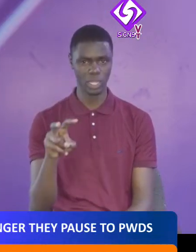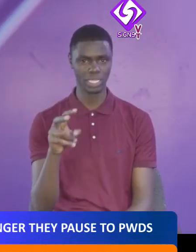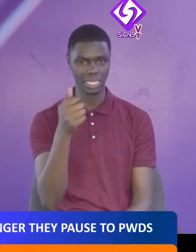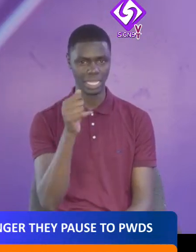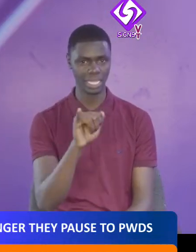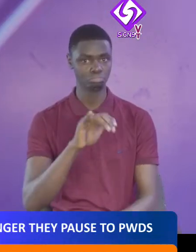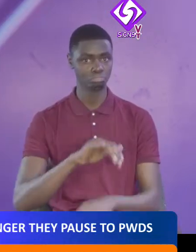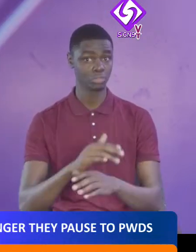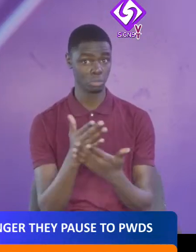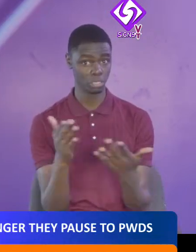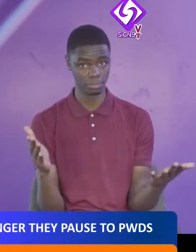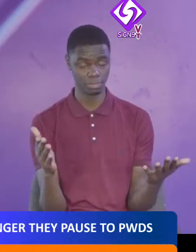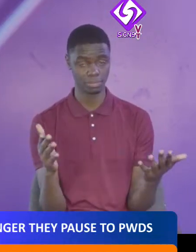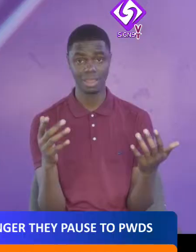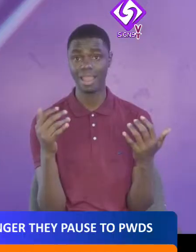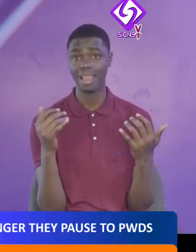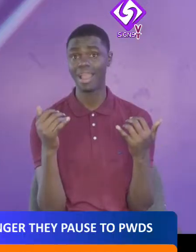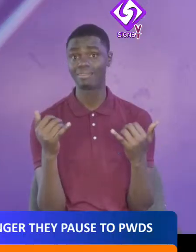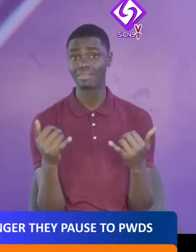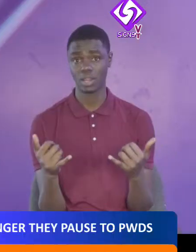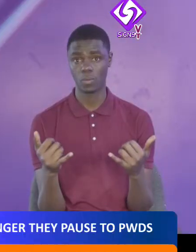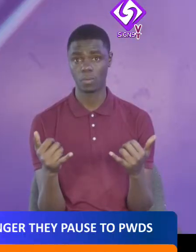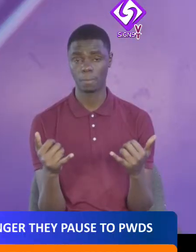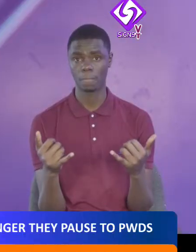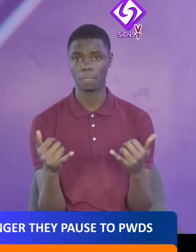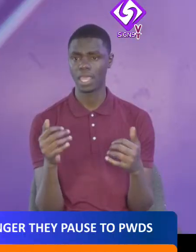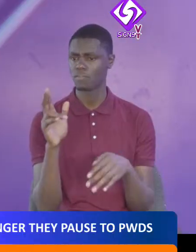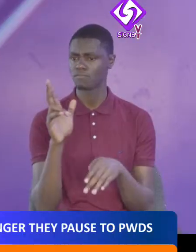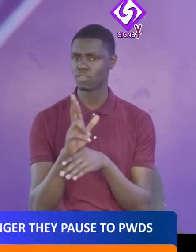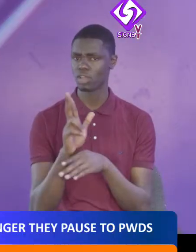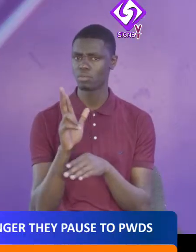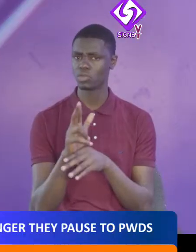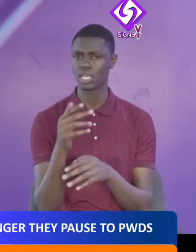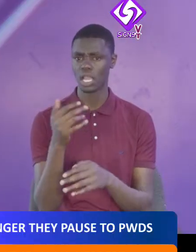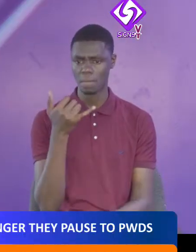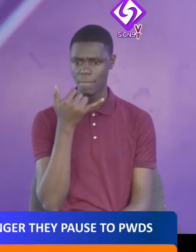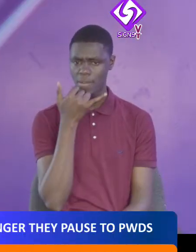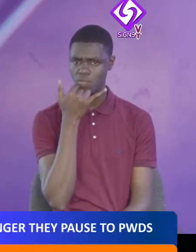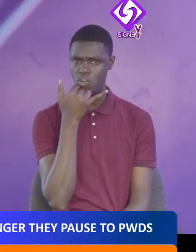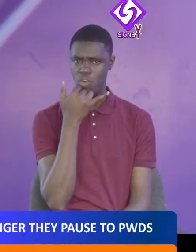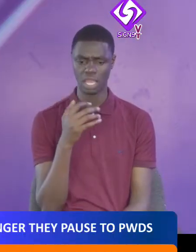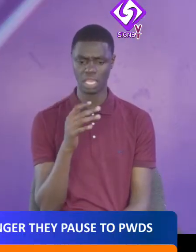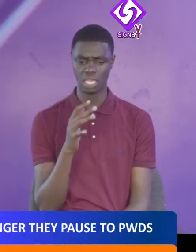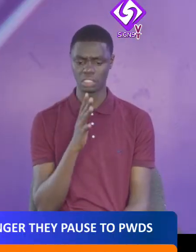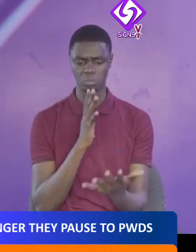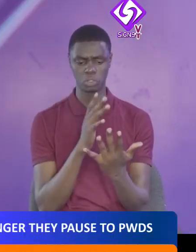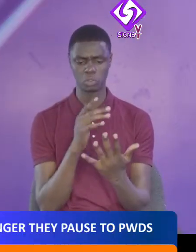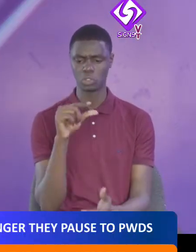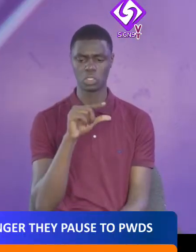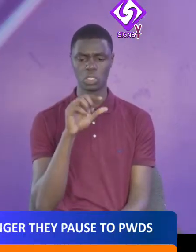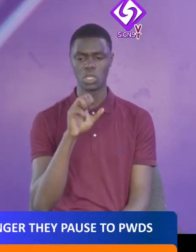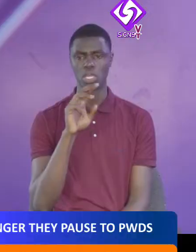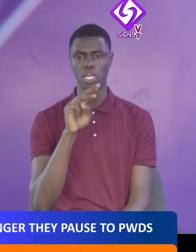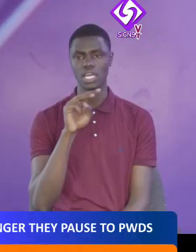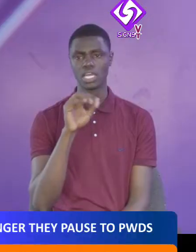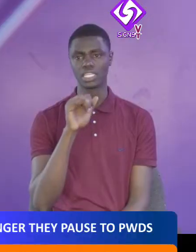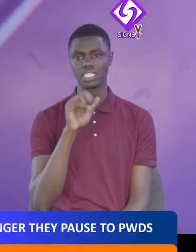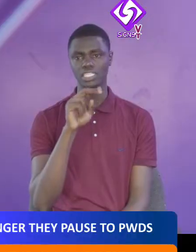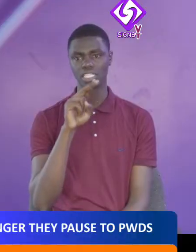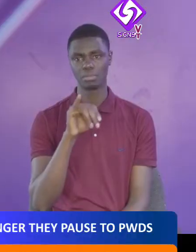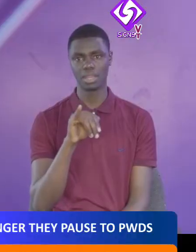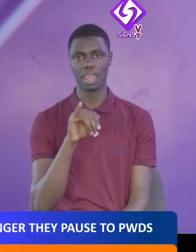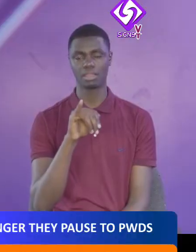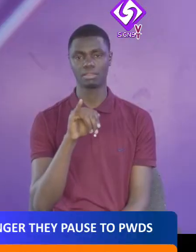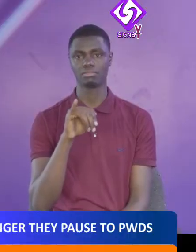thing. Right now, when I'm using my phone, I can just talk to Gemini, which is the AI that Google